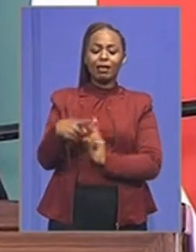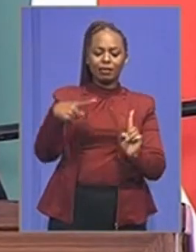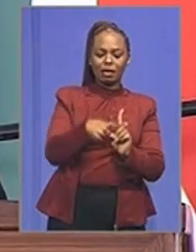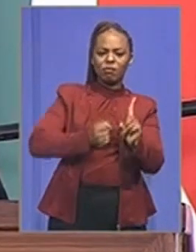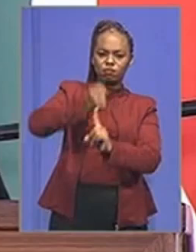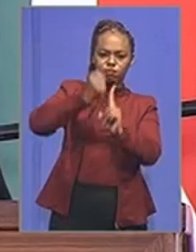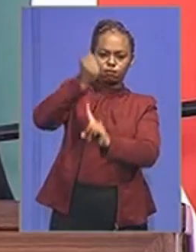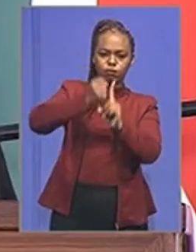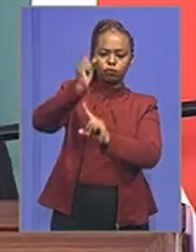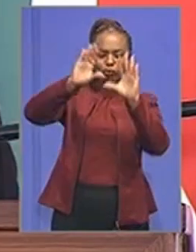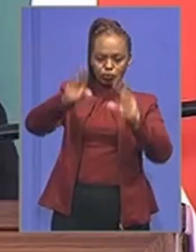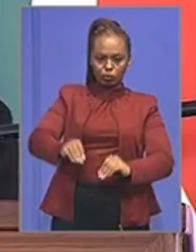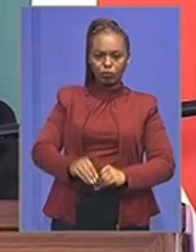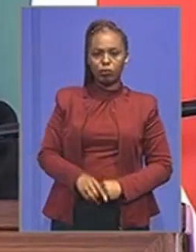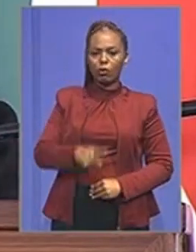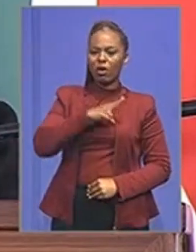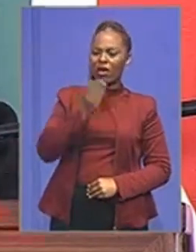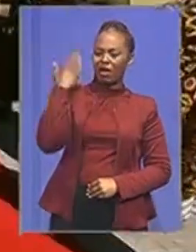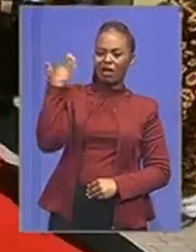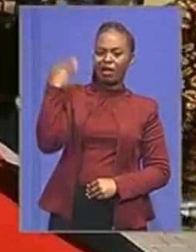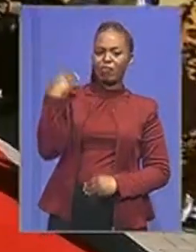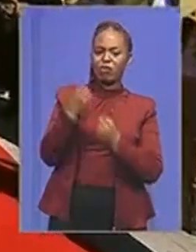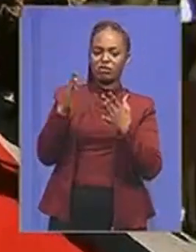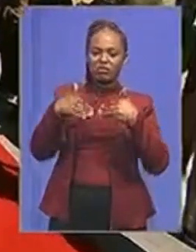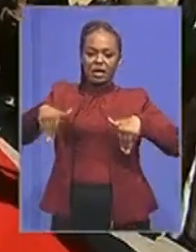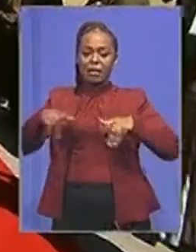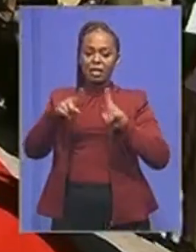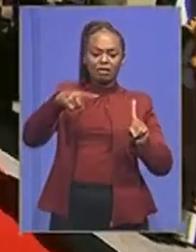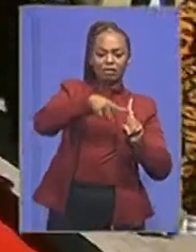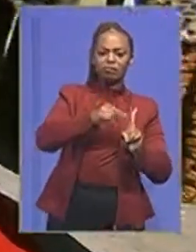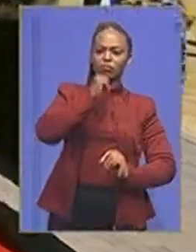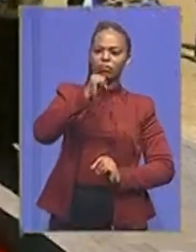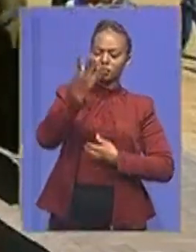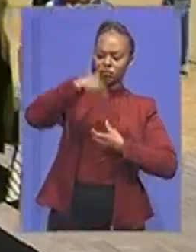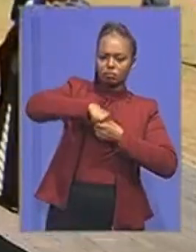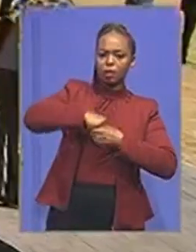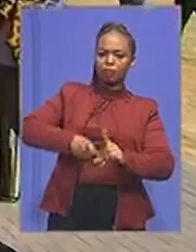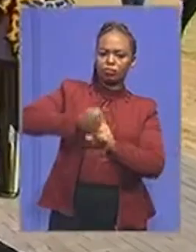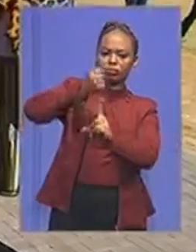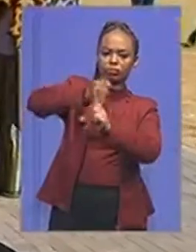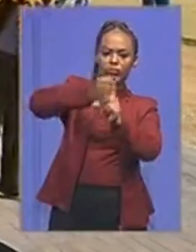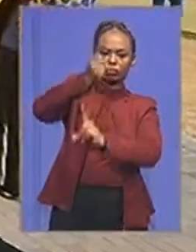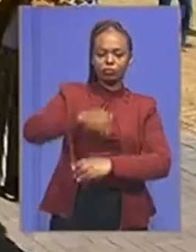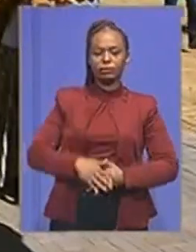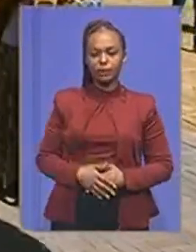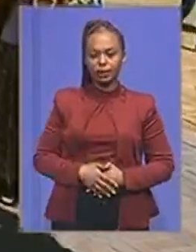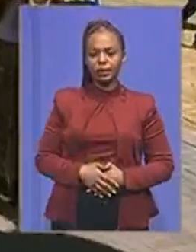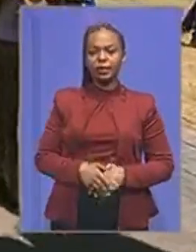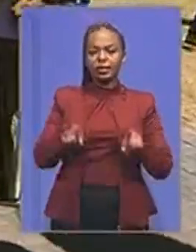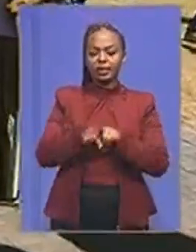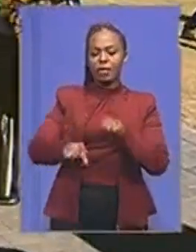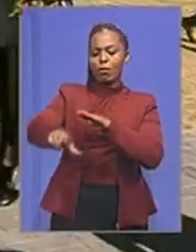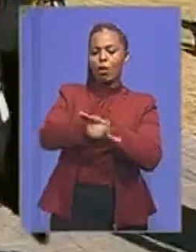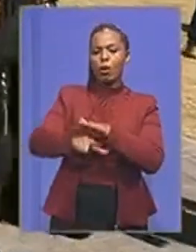willing to be associated with that fight. O ntse gape le seabe mo go tshwaeleng ka molawana o ka ga thebolelo ya lefatshe kwa ntle